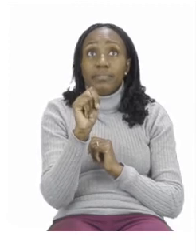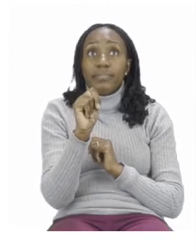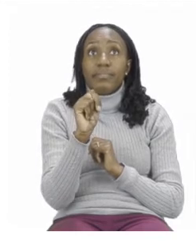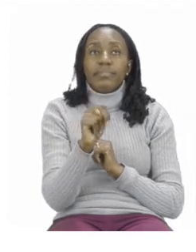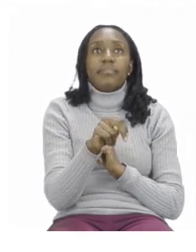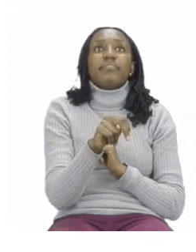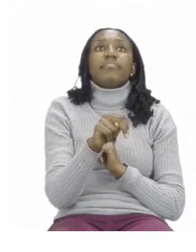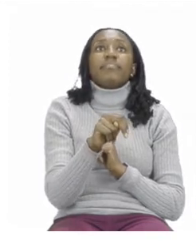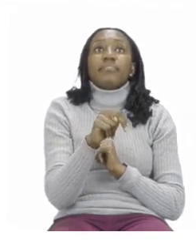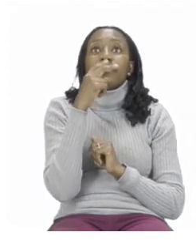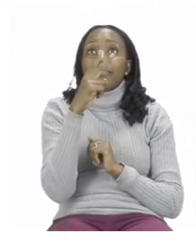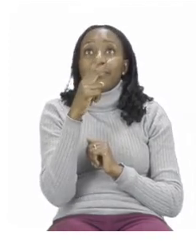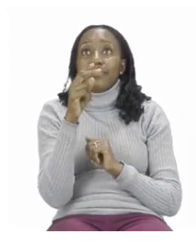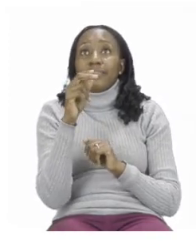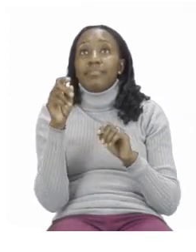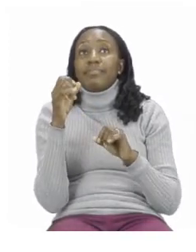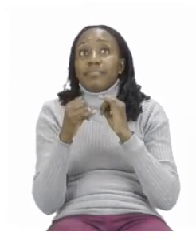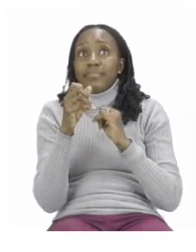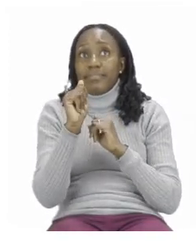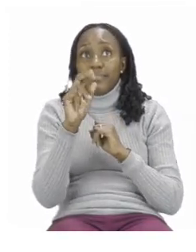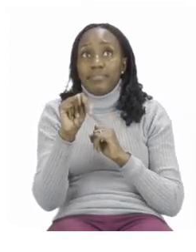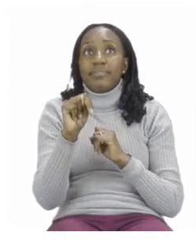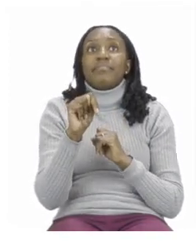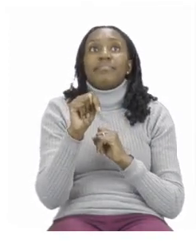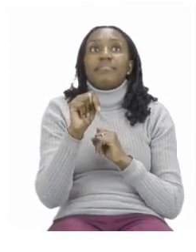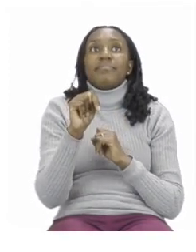Tan, fan.